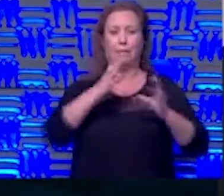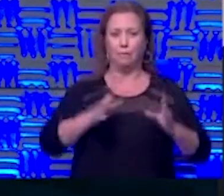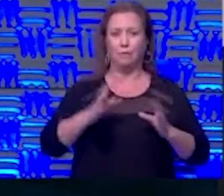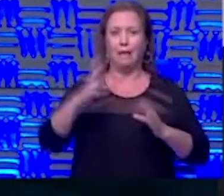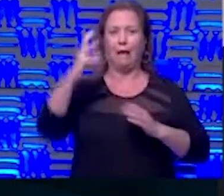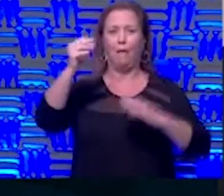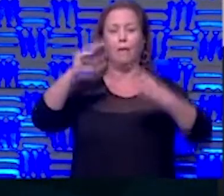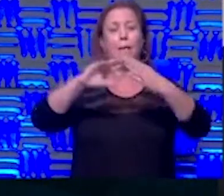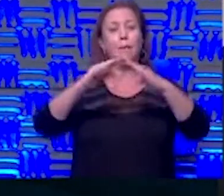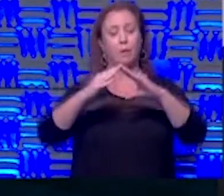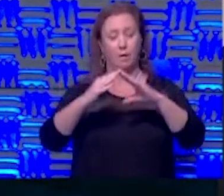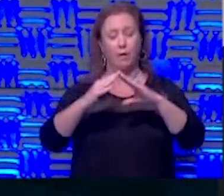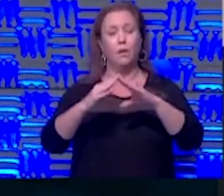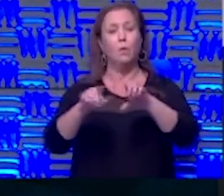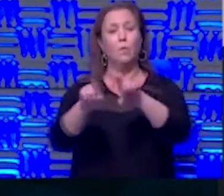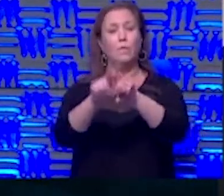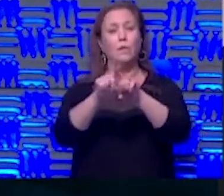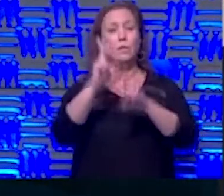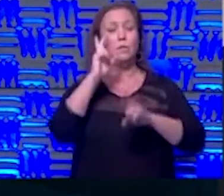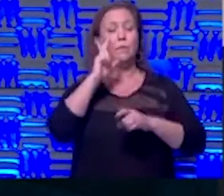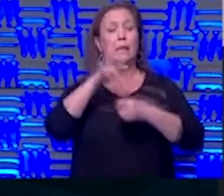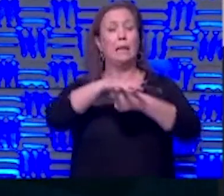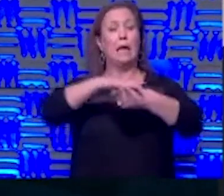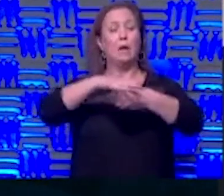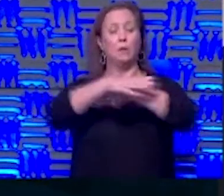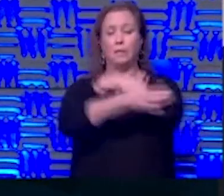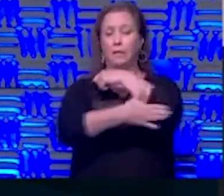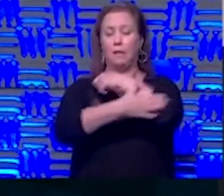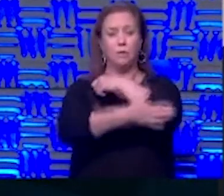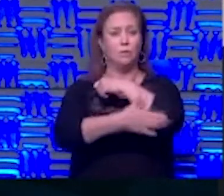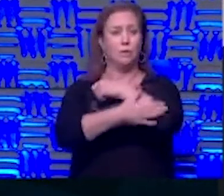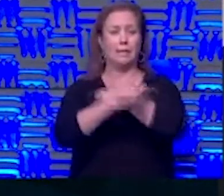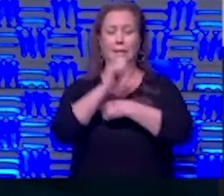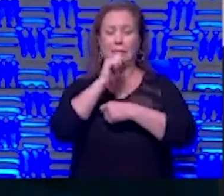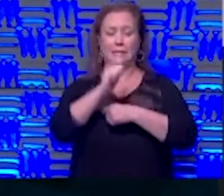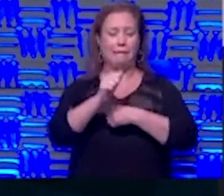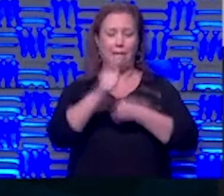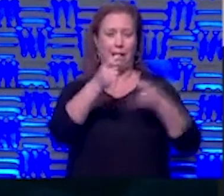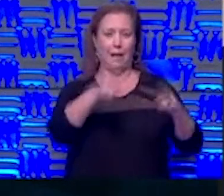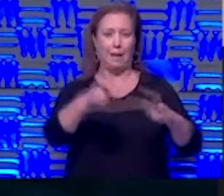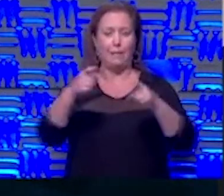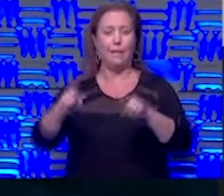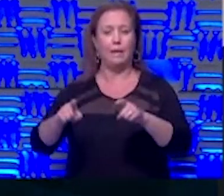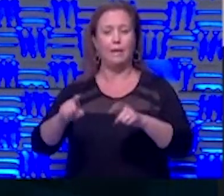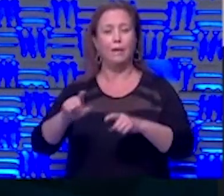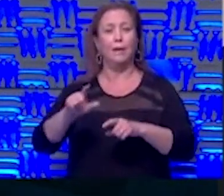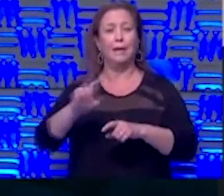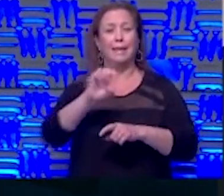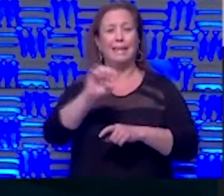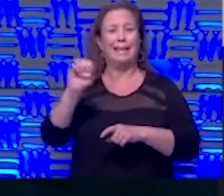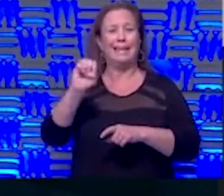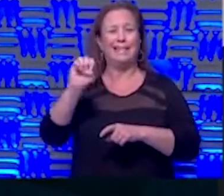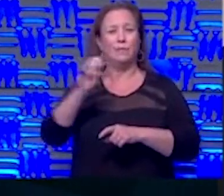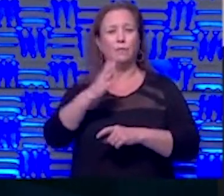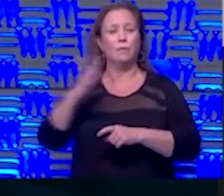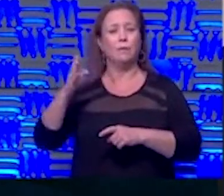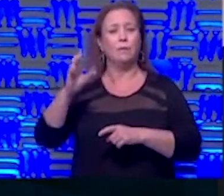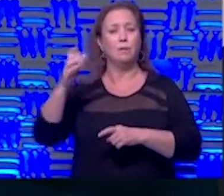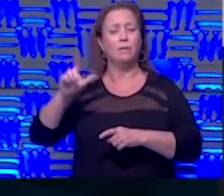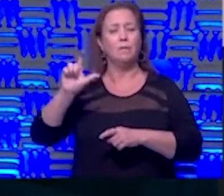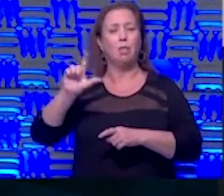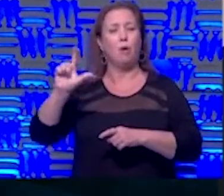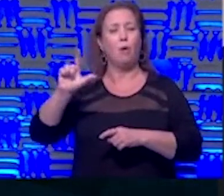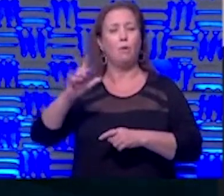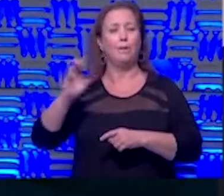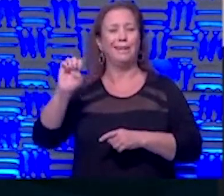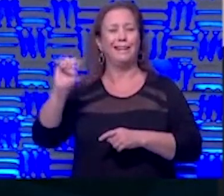community. We have seen some areas of the country where that has not been the case. In the lower eastern seaboard of the United